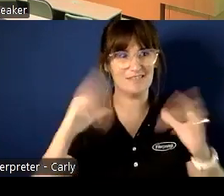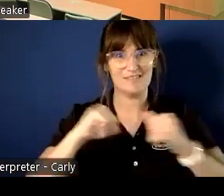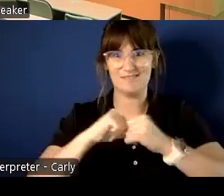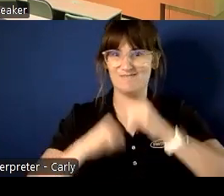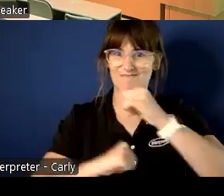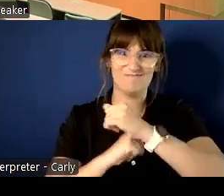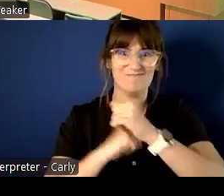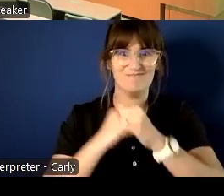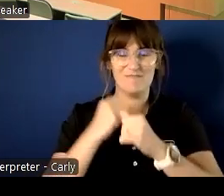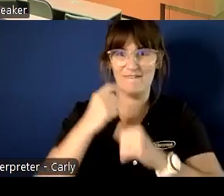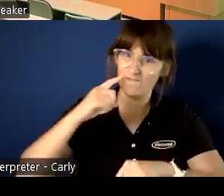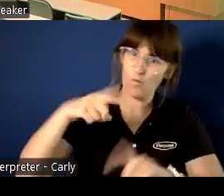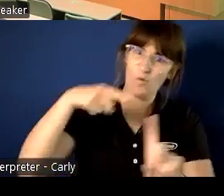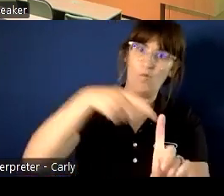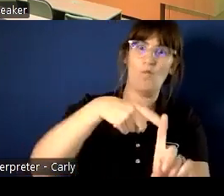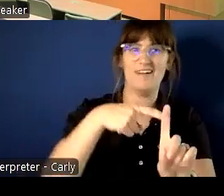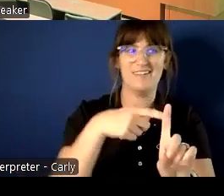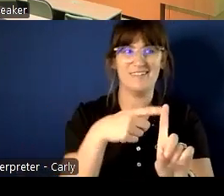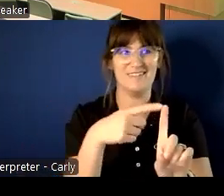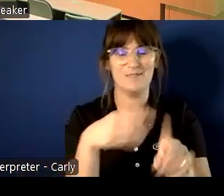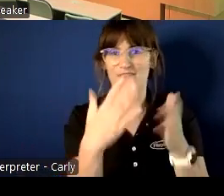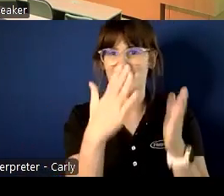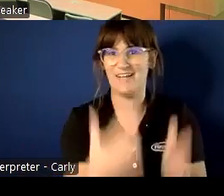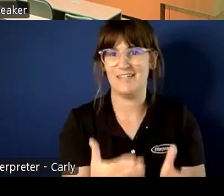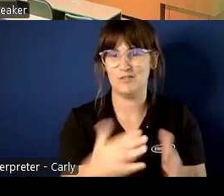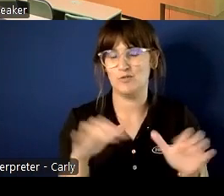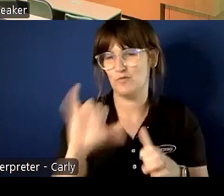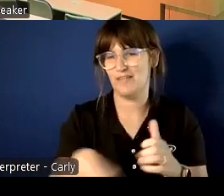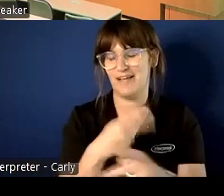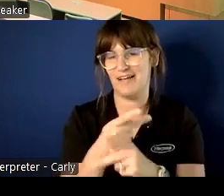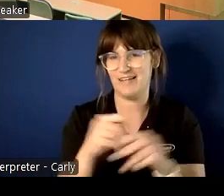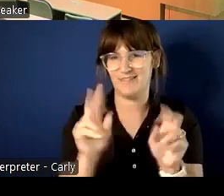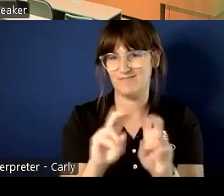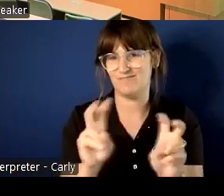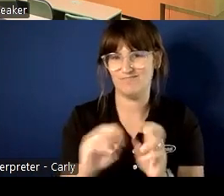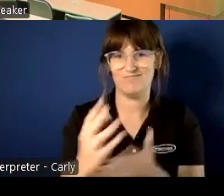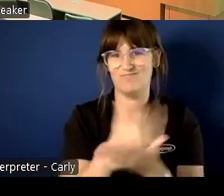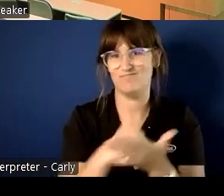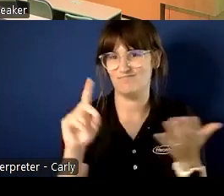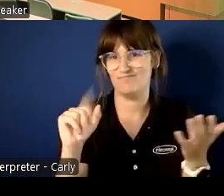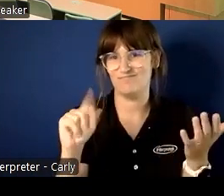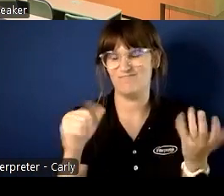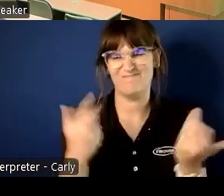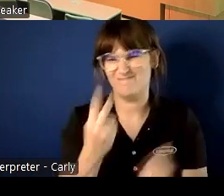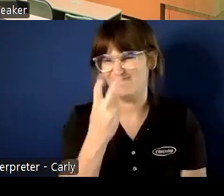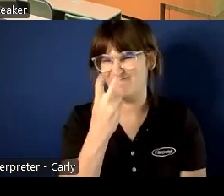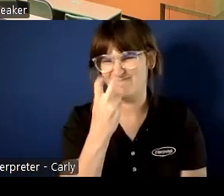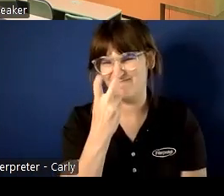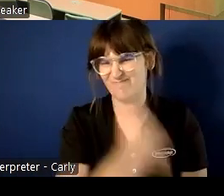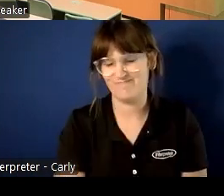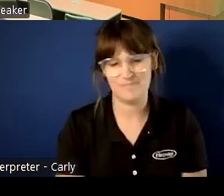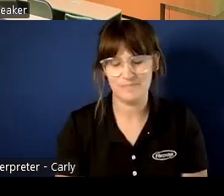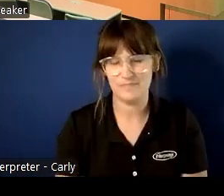infrastructure in a single provider office to be able to do that kind of administrative work. So I think that's